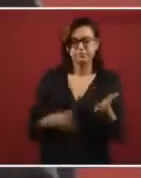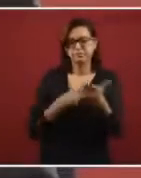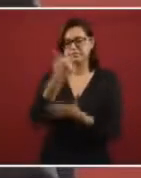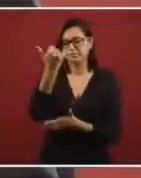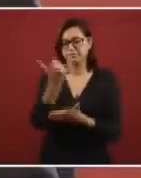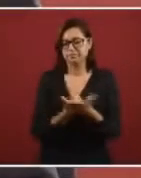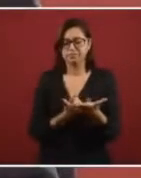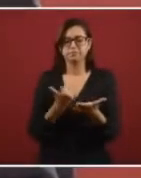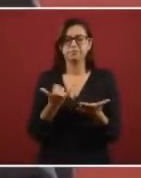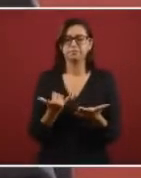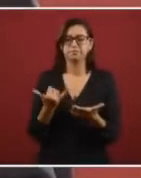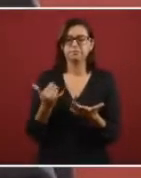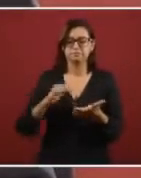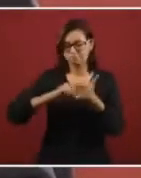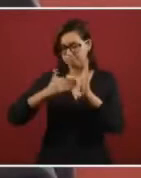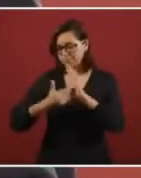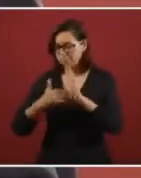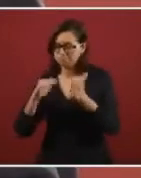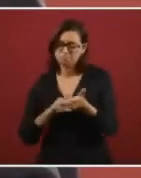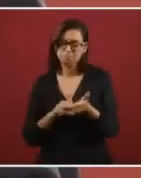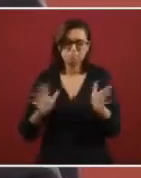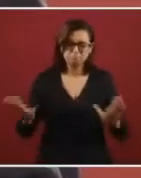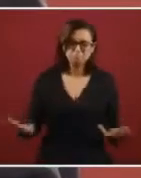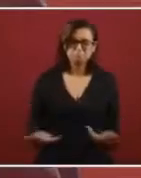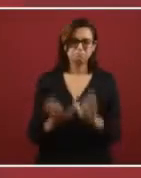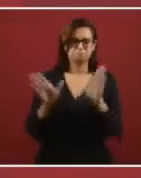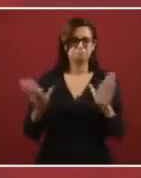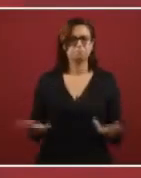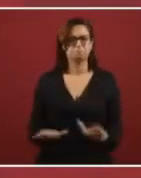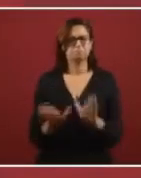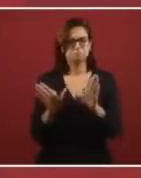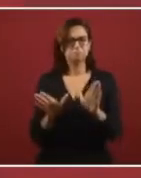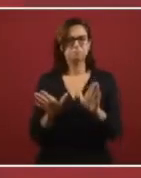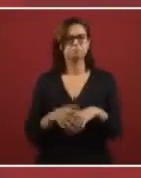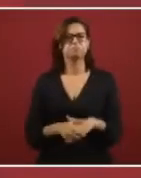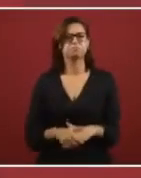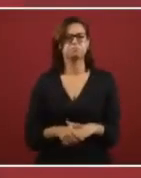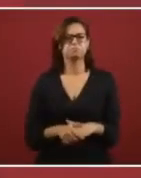government, supporting strategic projects,